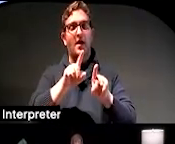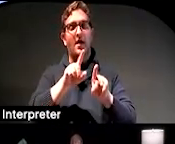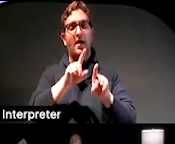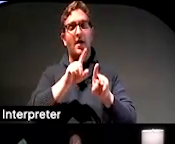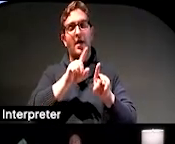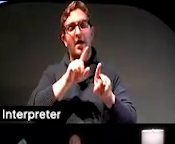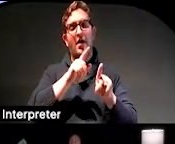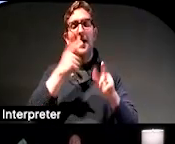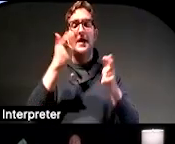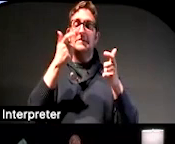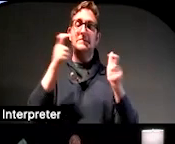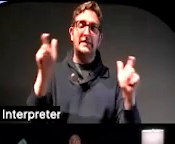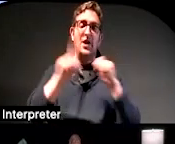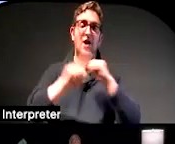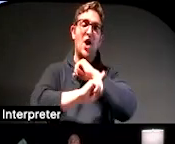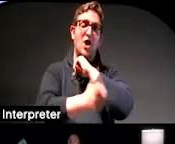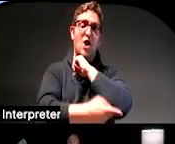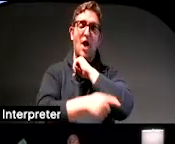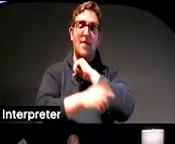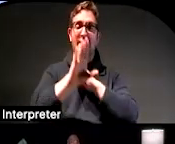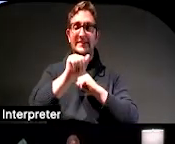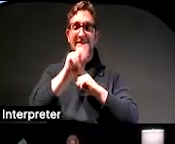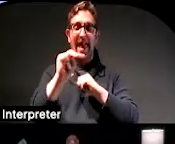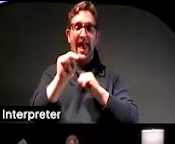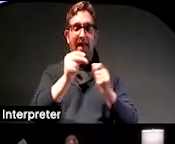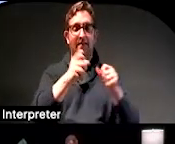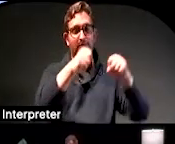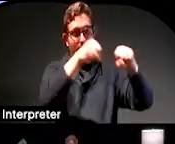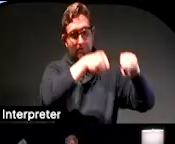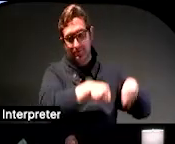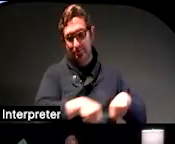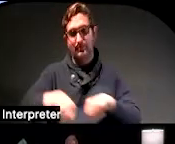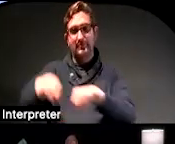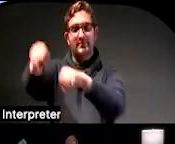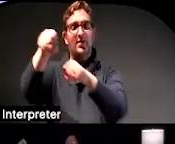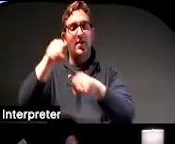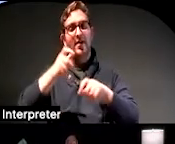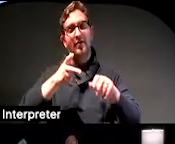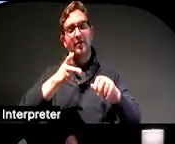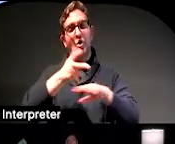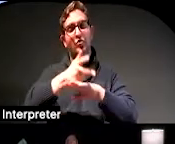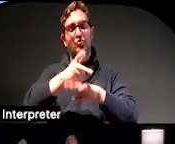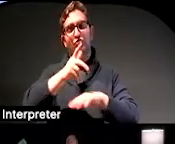giant garbage can up the driveway.